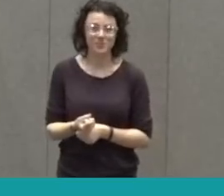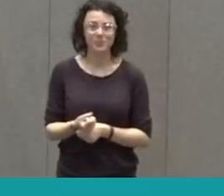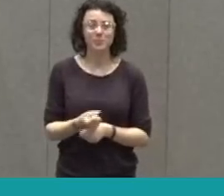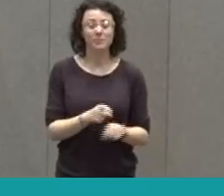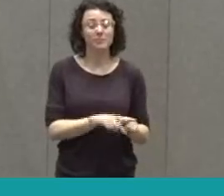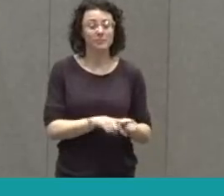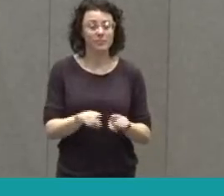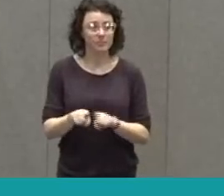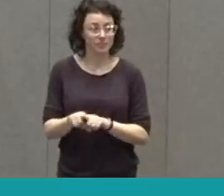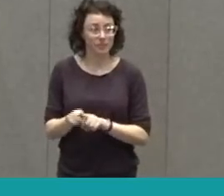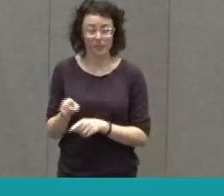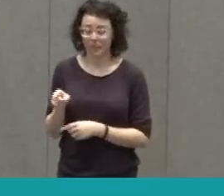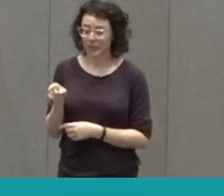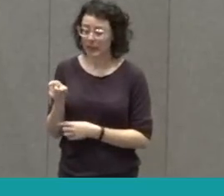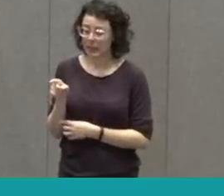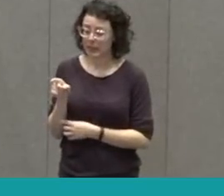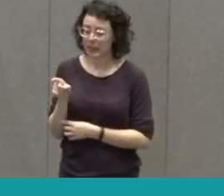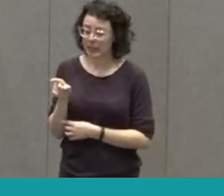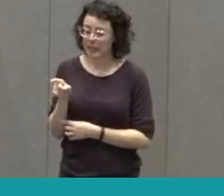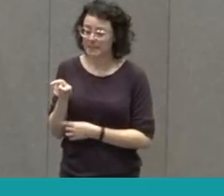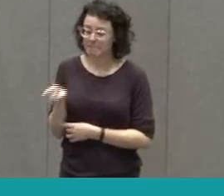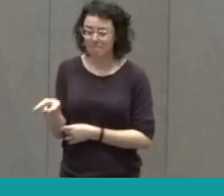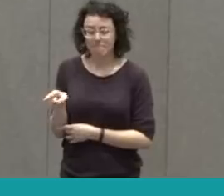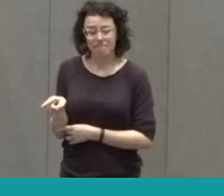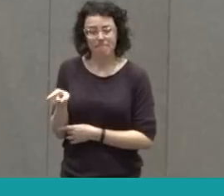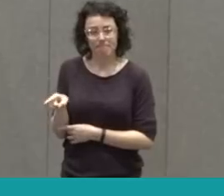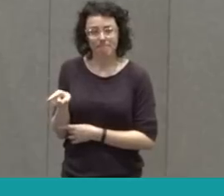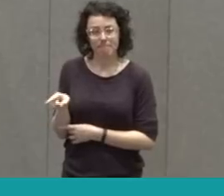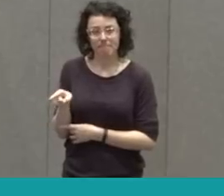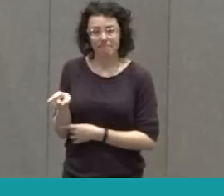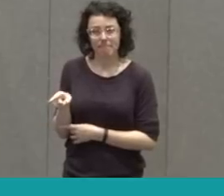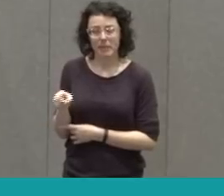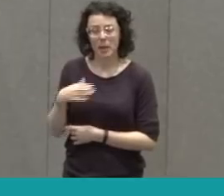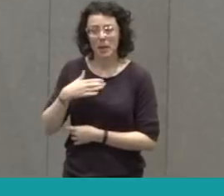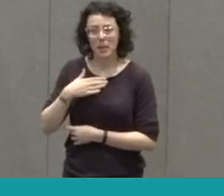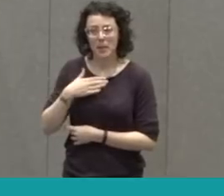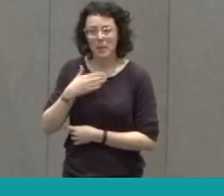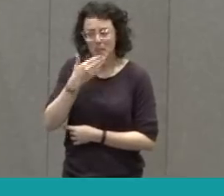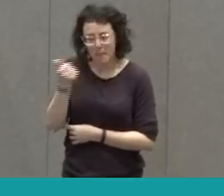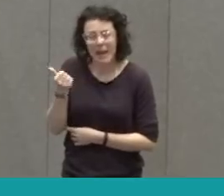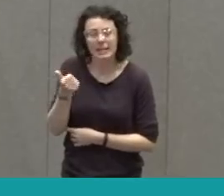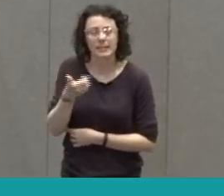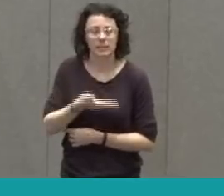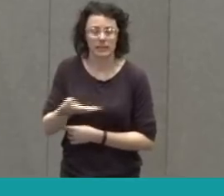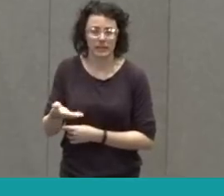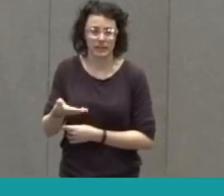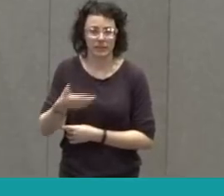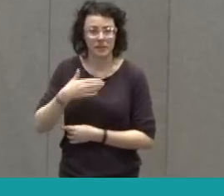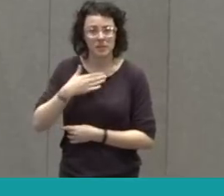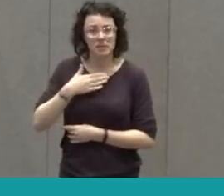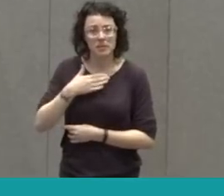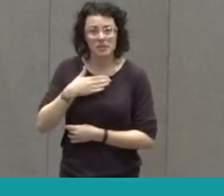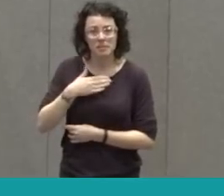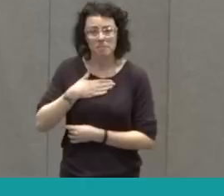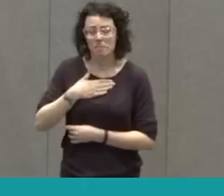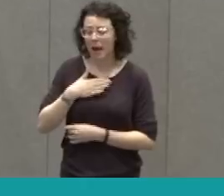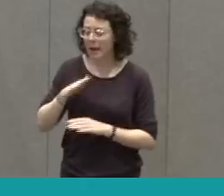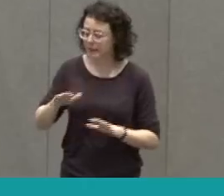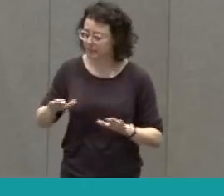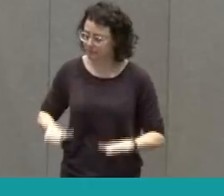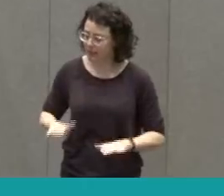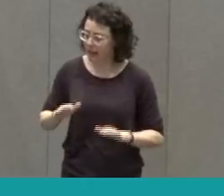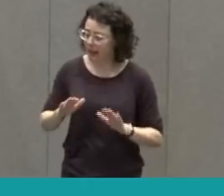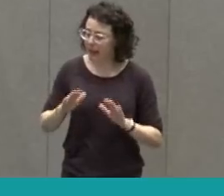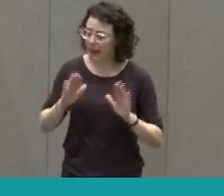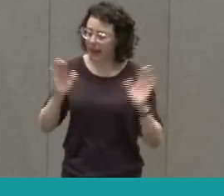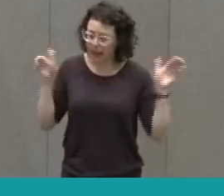was one of the best thing. He is my little angel that I was able to have, and on the day he was